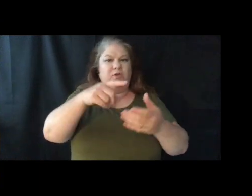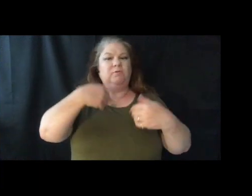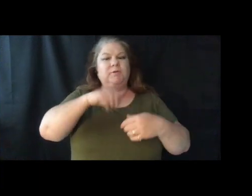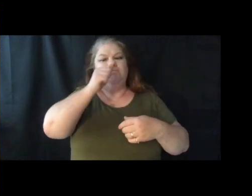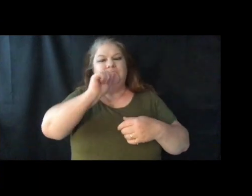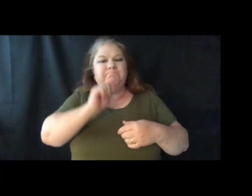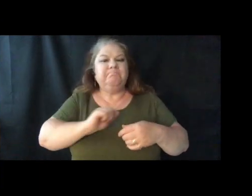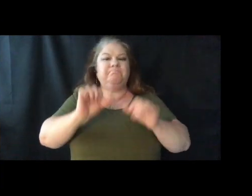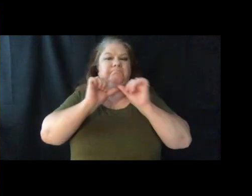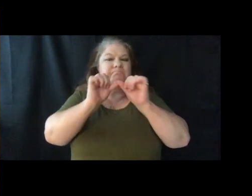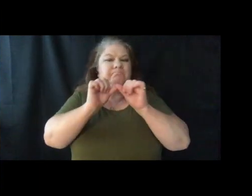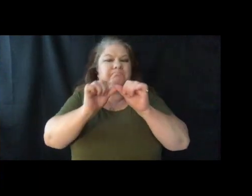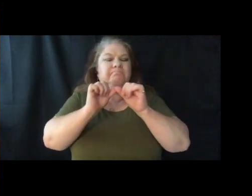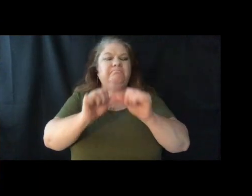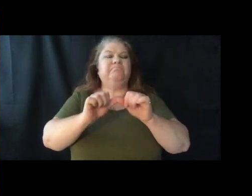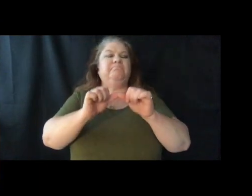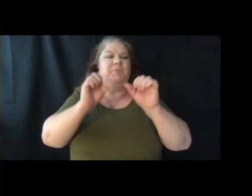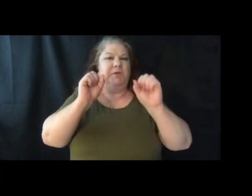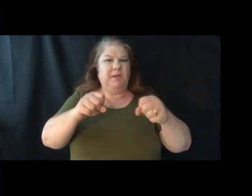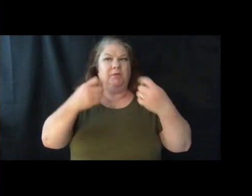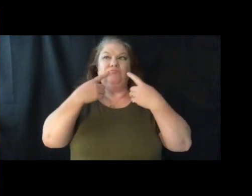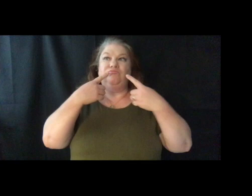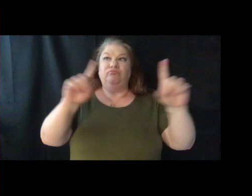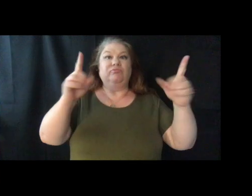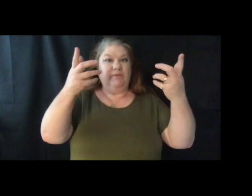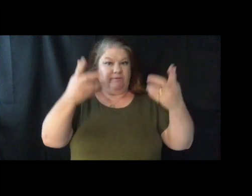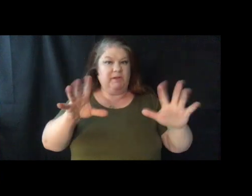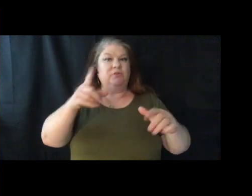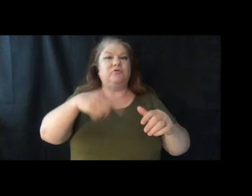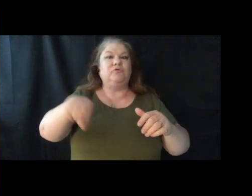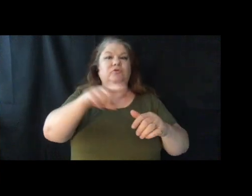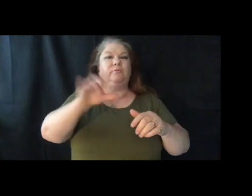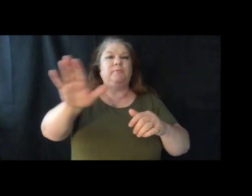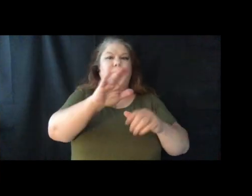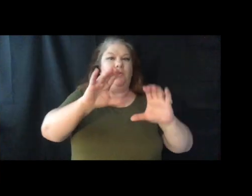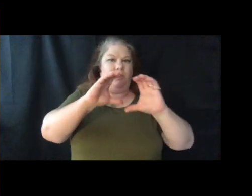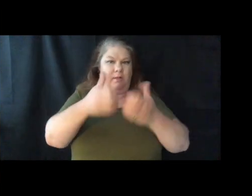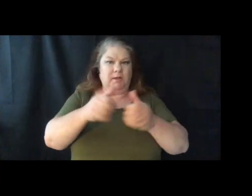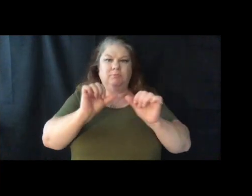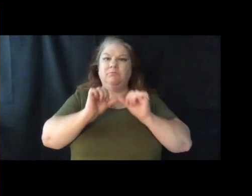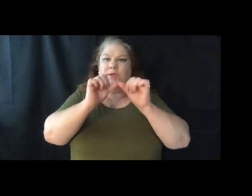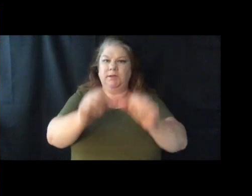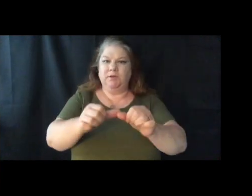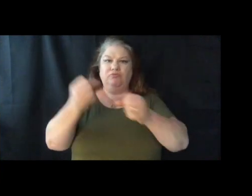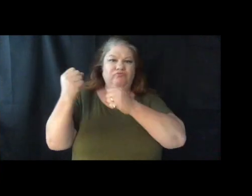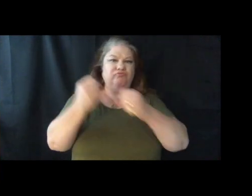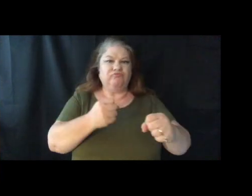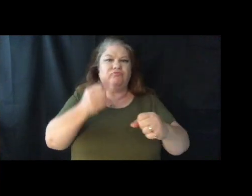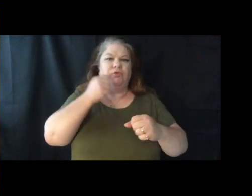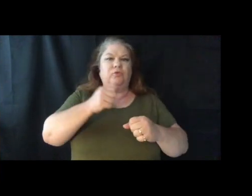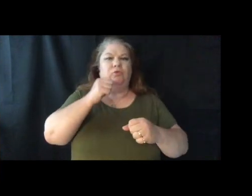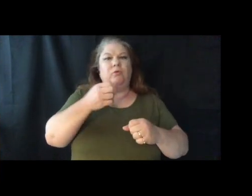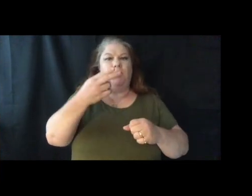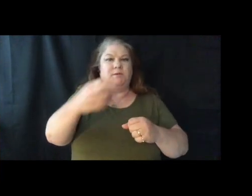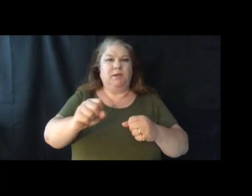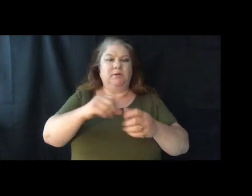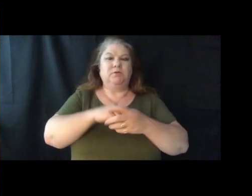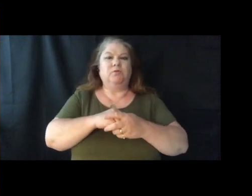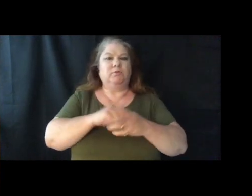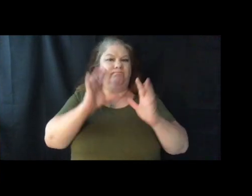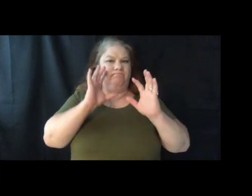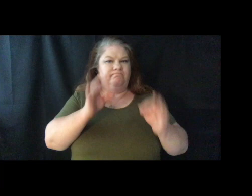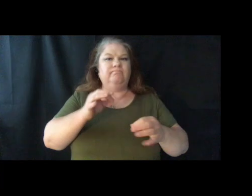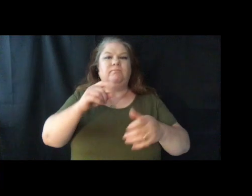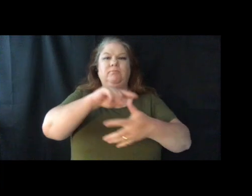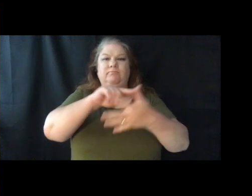tenacity, the resilience, and the persistence to complete and have completed your classes and continue to be Girls High strong. I am